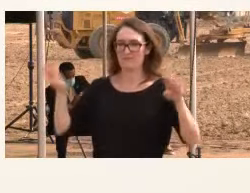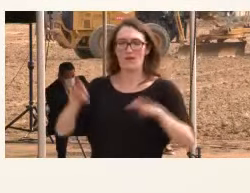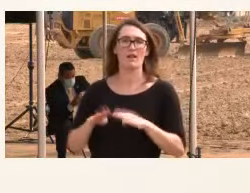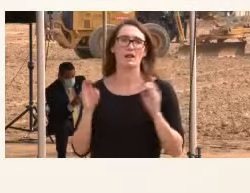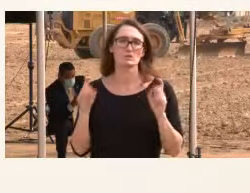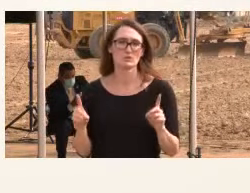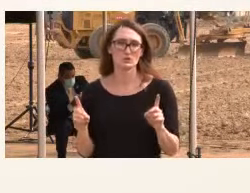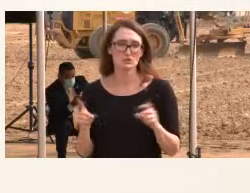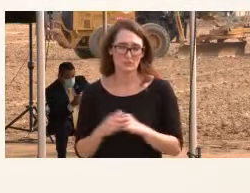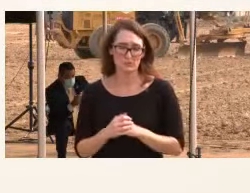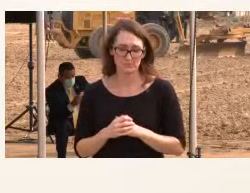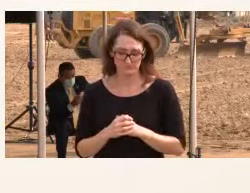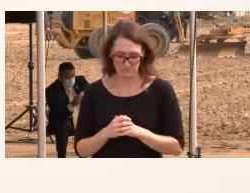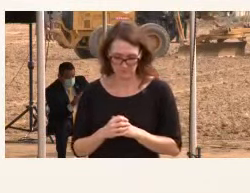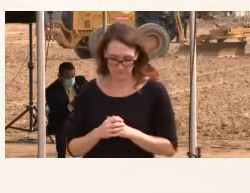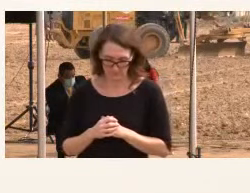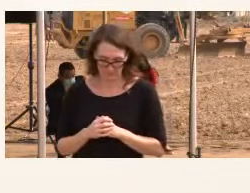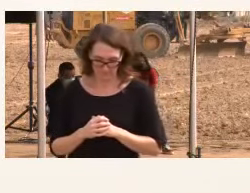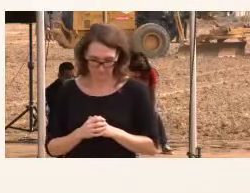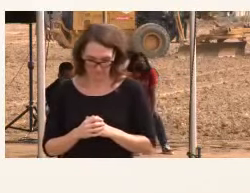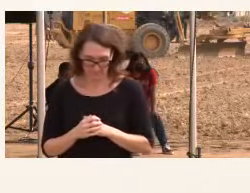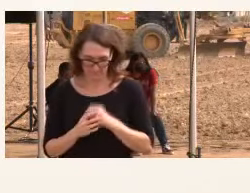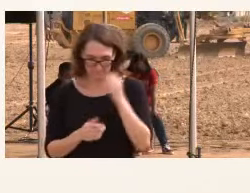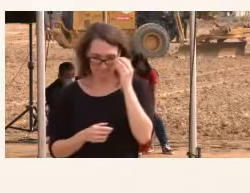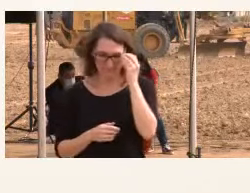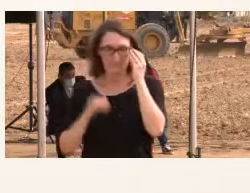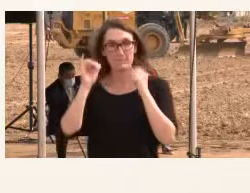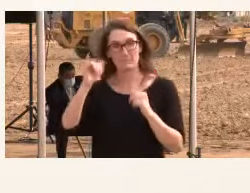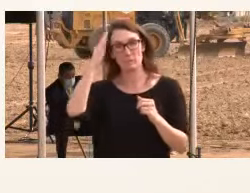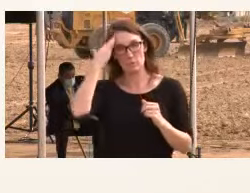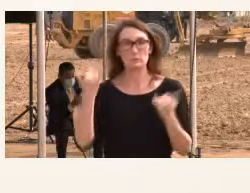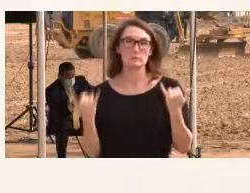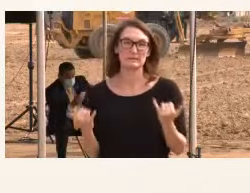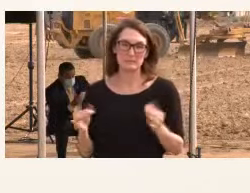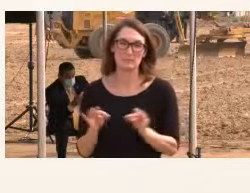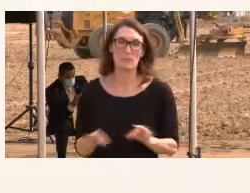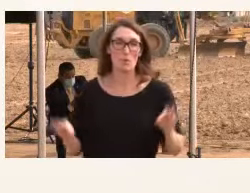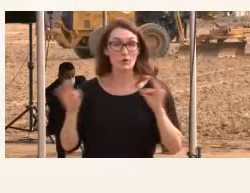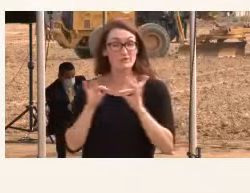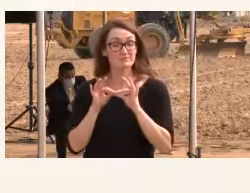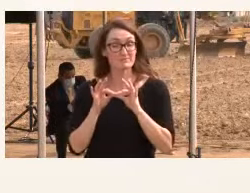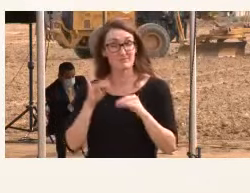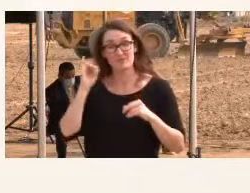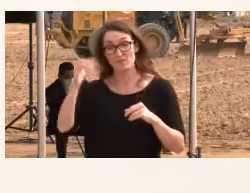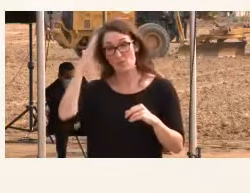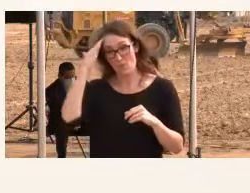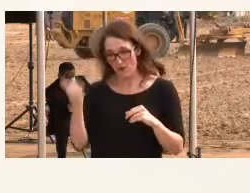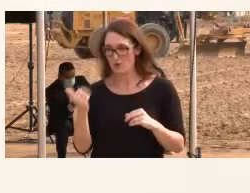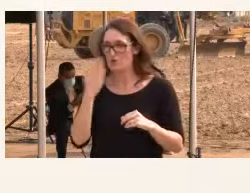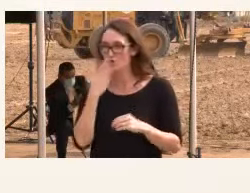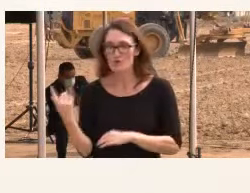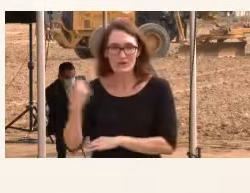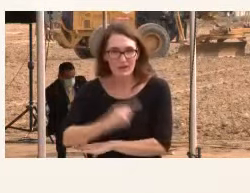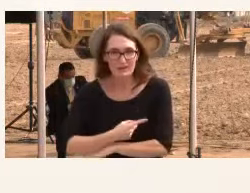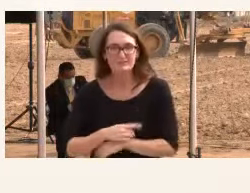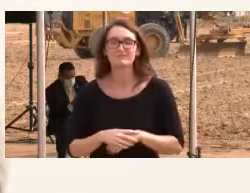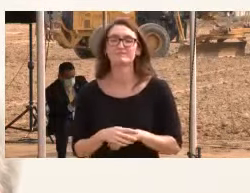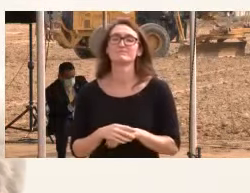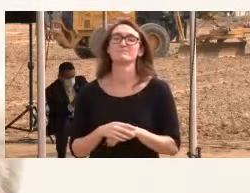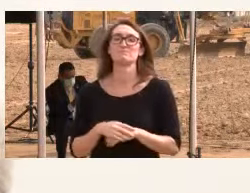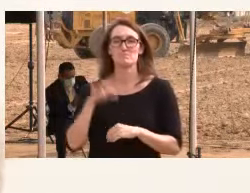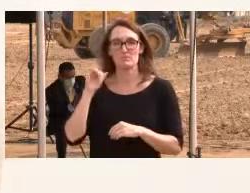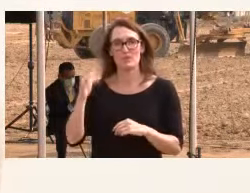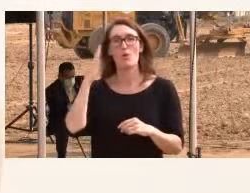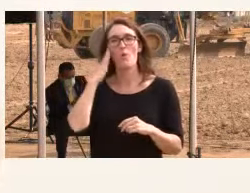in a profound way. And that's why today is so important. That's why it's a good day. And